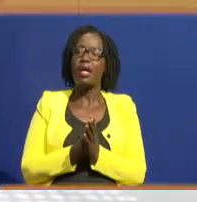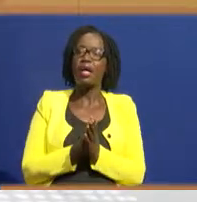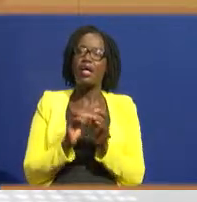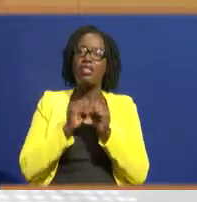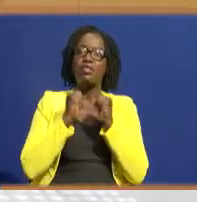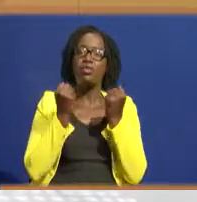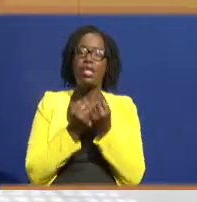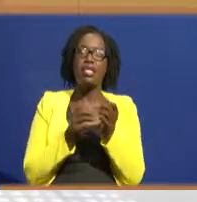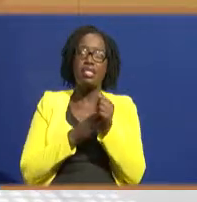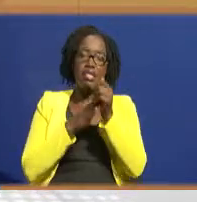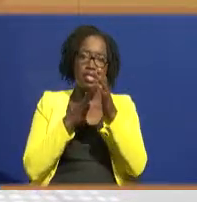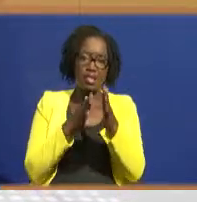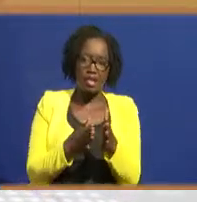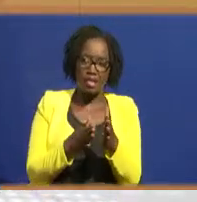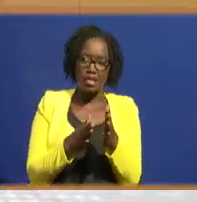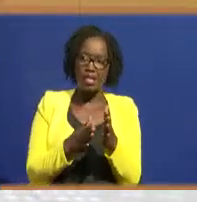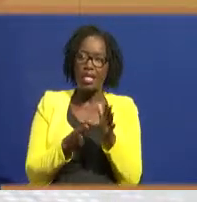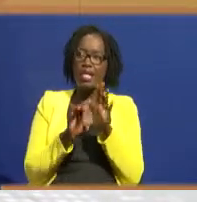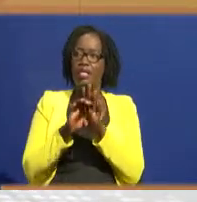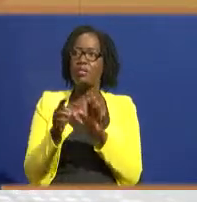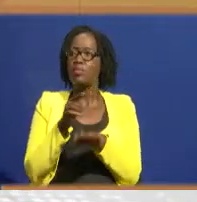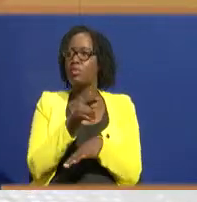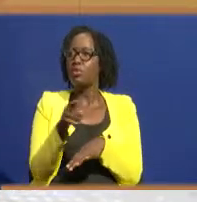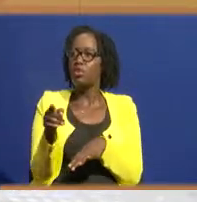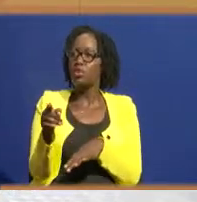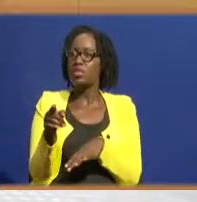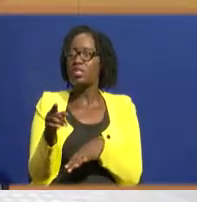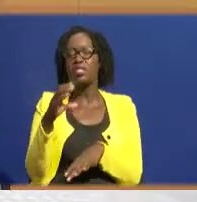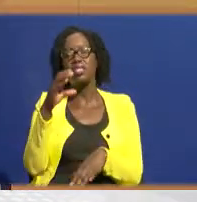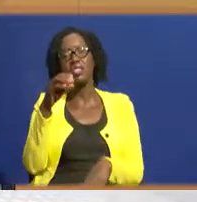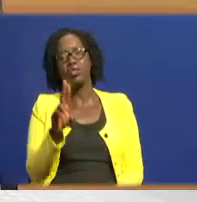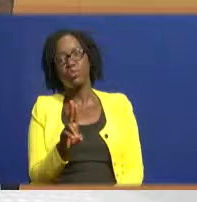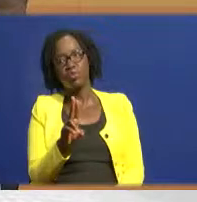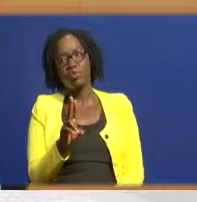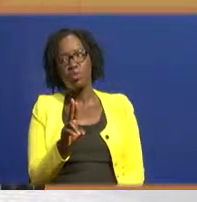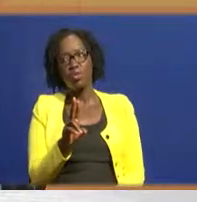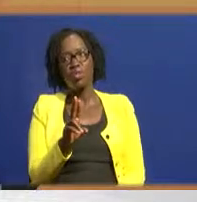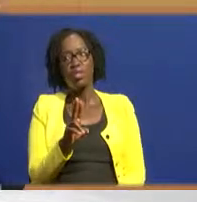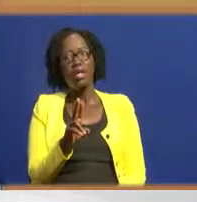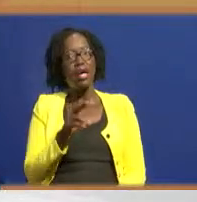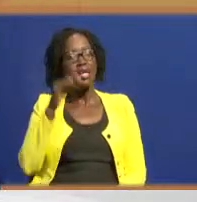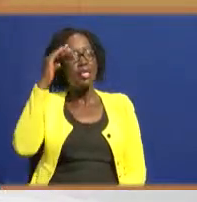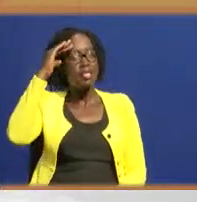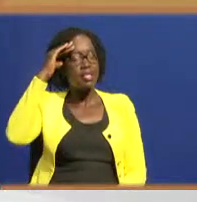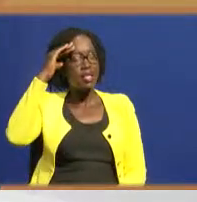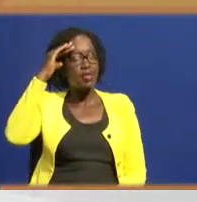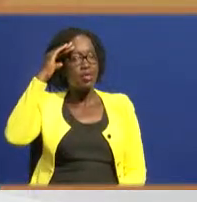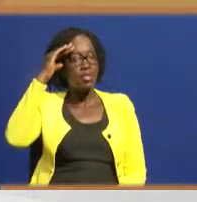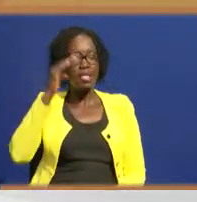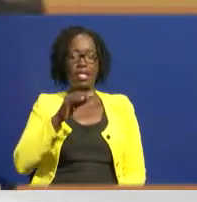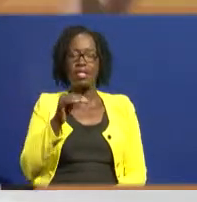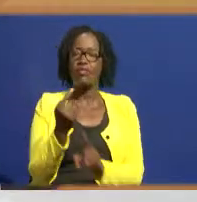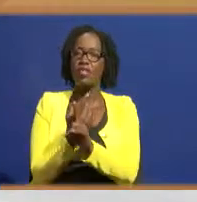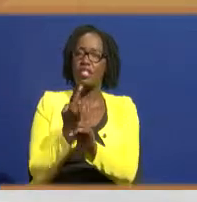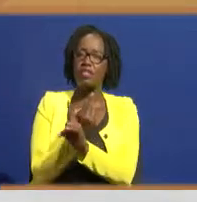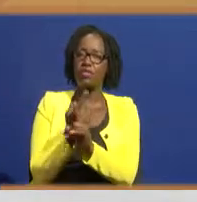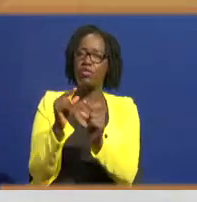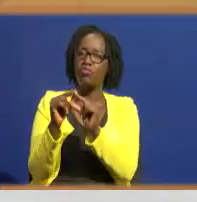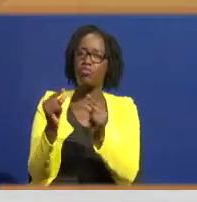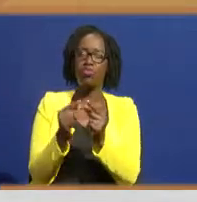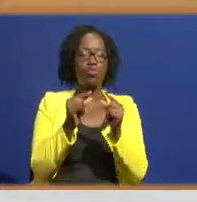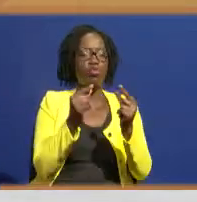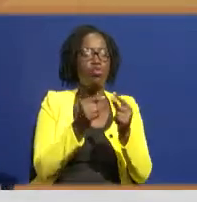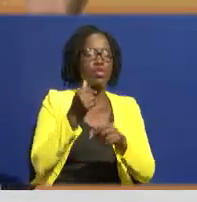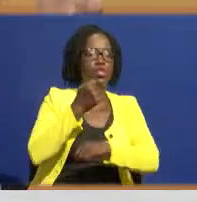society's leaders, we are, for example, those that are in CU, those that are in scouting, those that are in various groupings